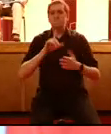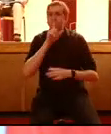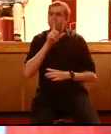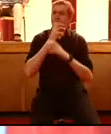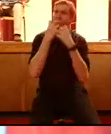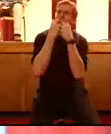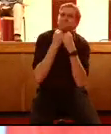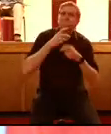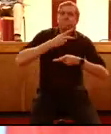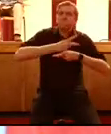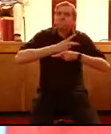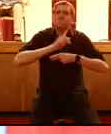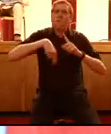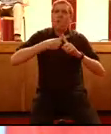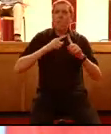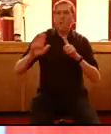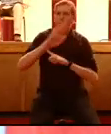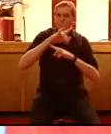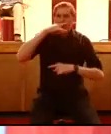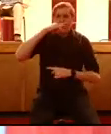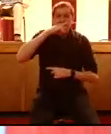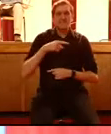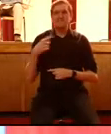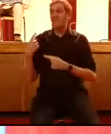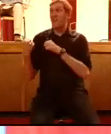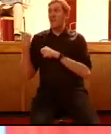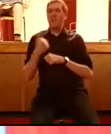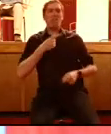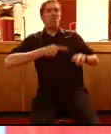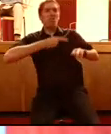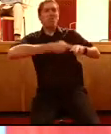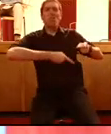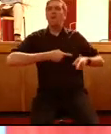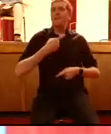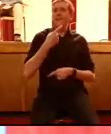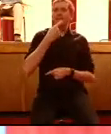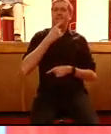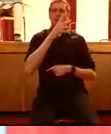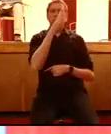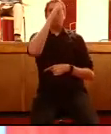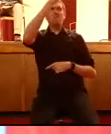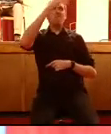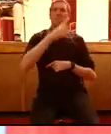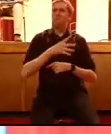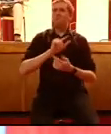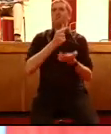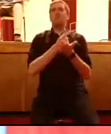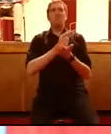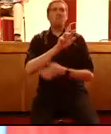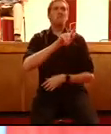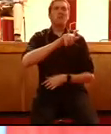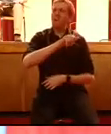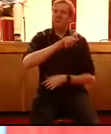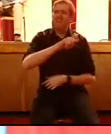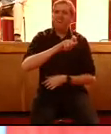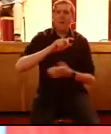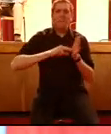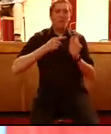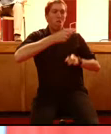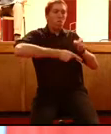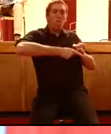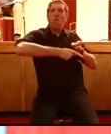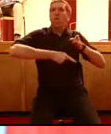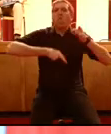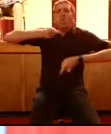children. And when he disparages me as creating this false graduation rate, he is actually disparaging the